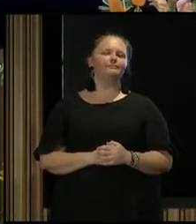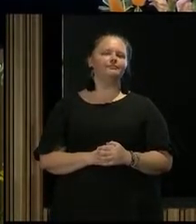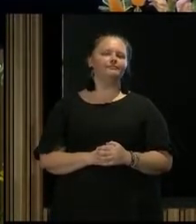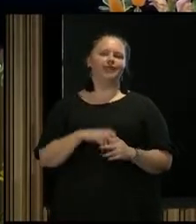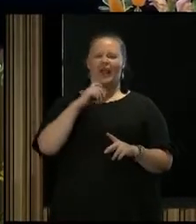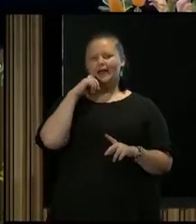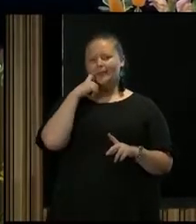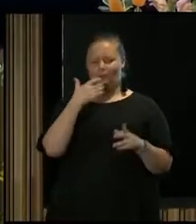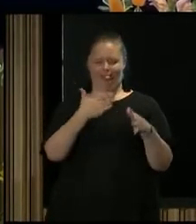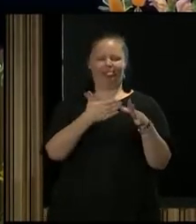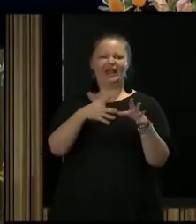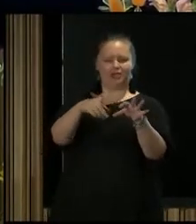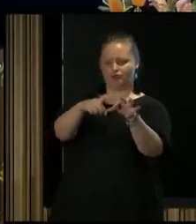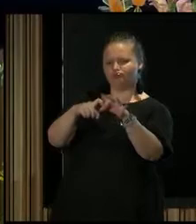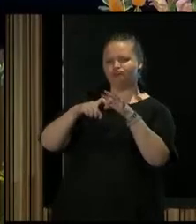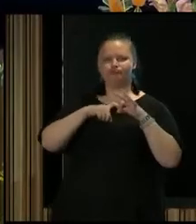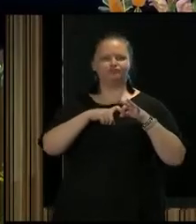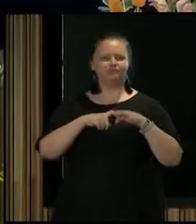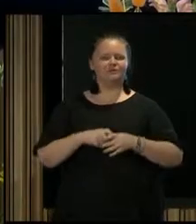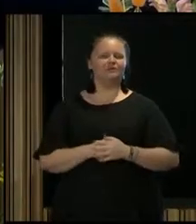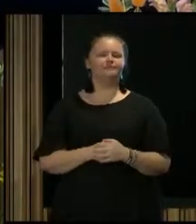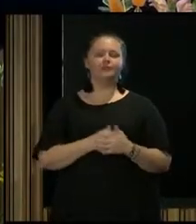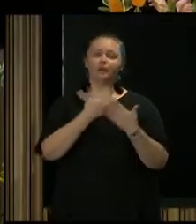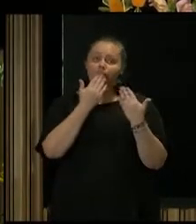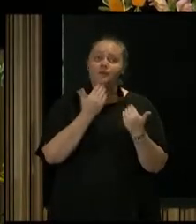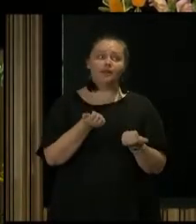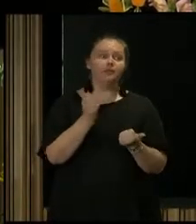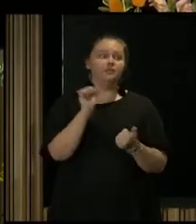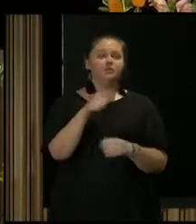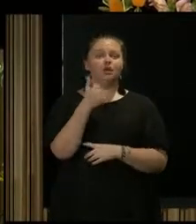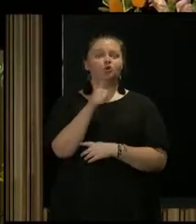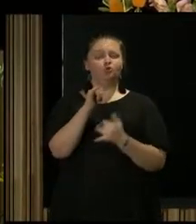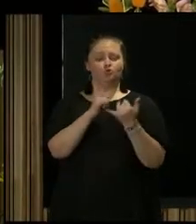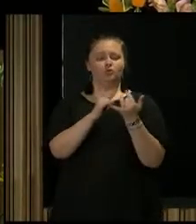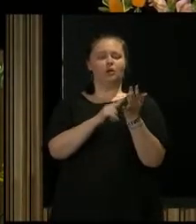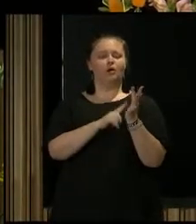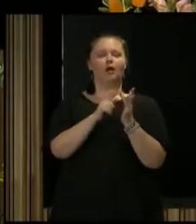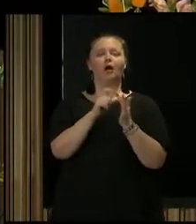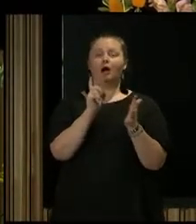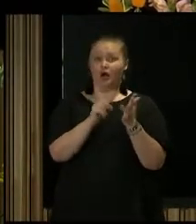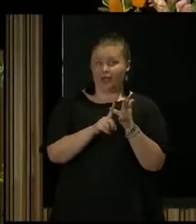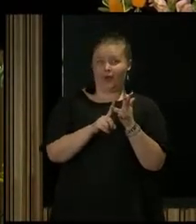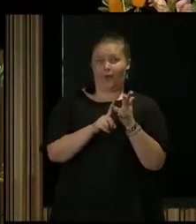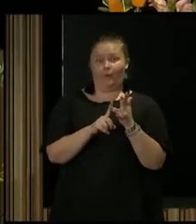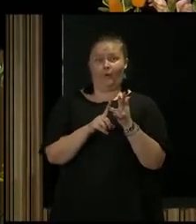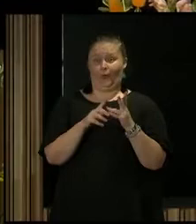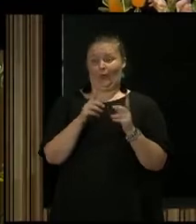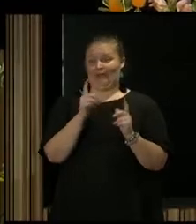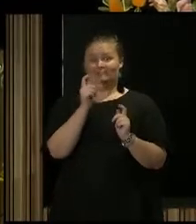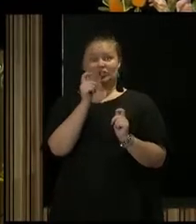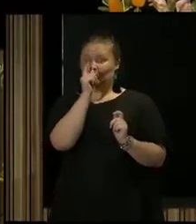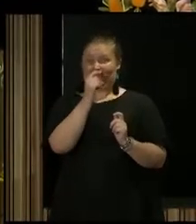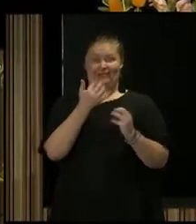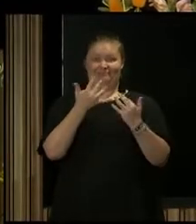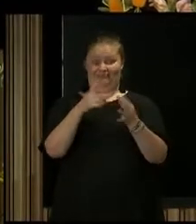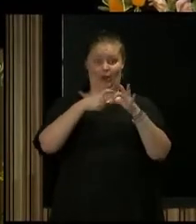working through the questions that you submit. So please do use the Slido. Use it as soon as you want, as frequently as